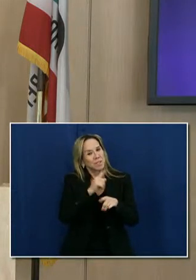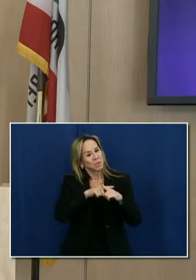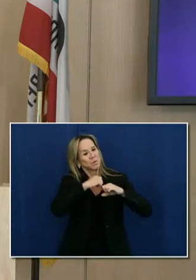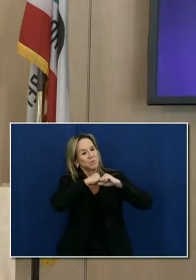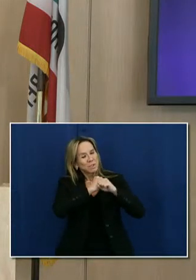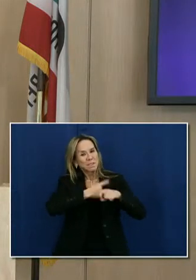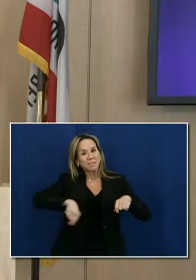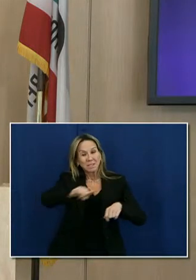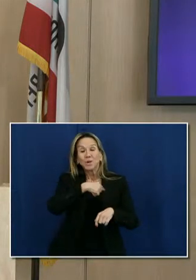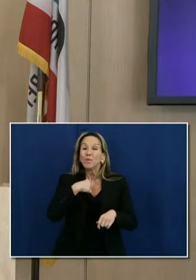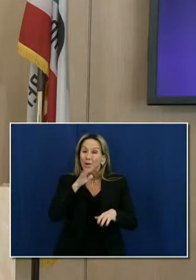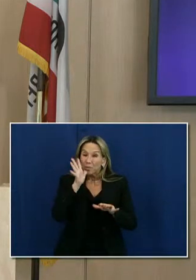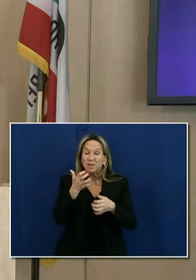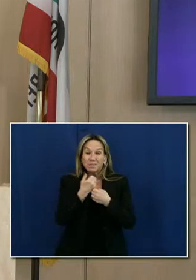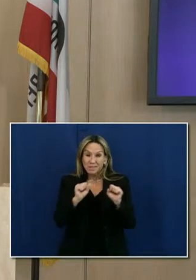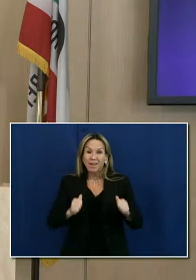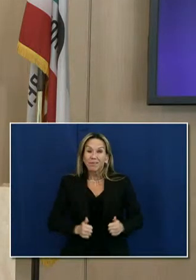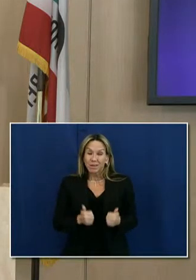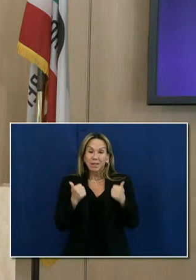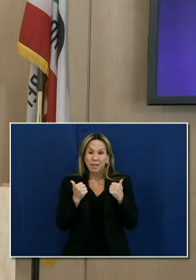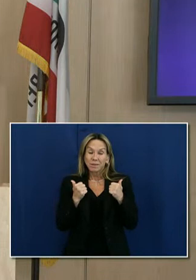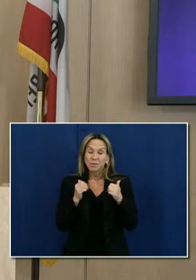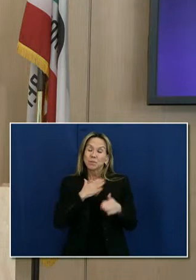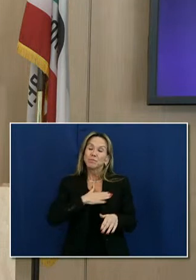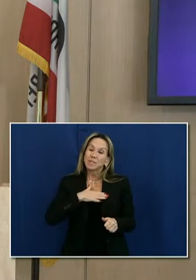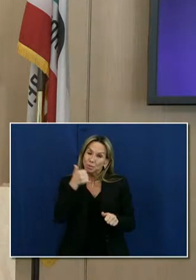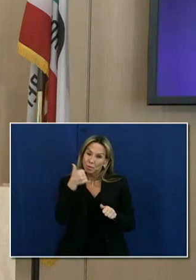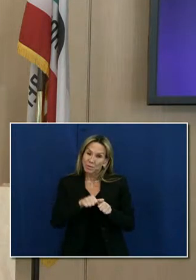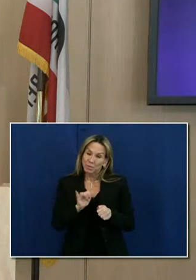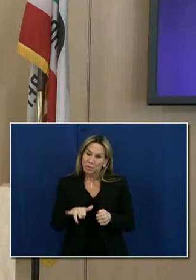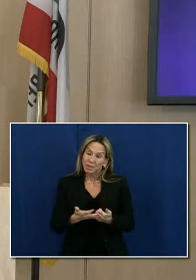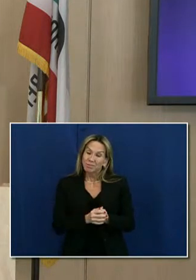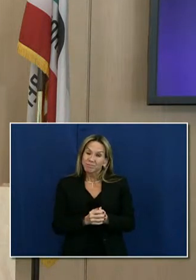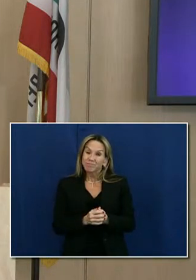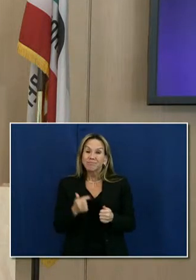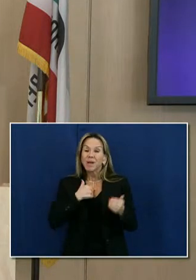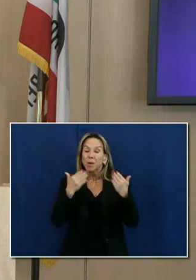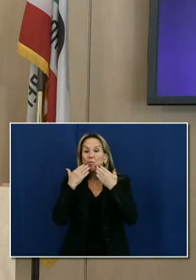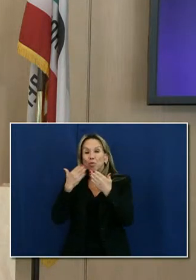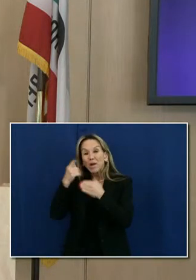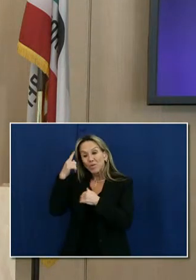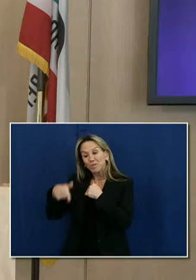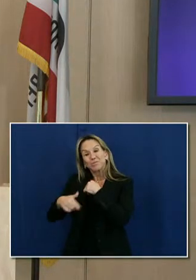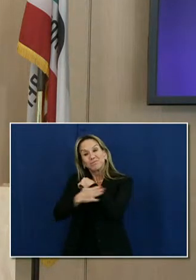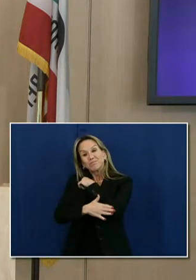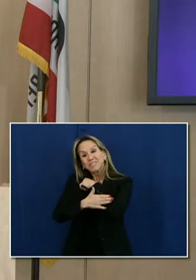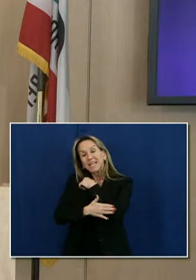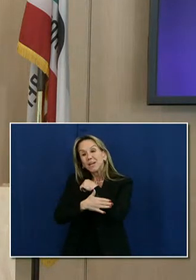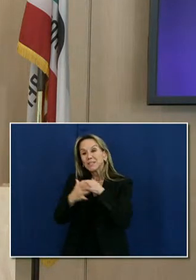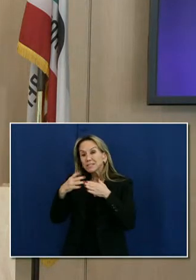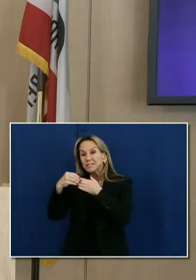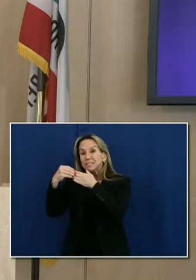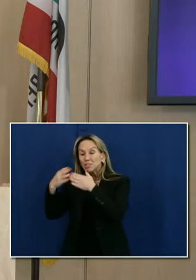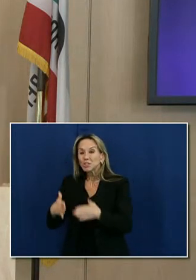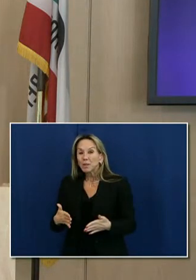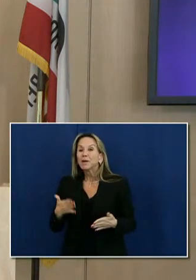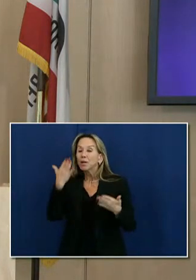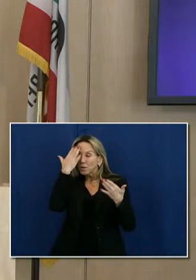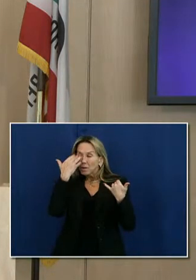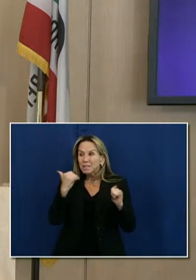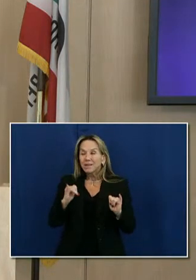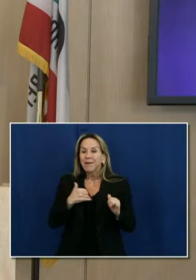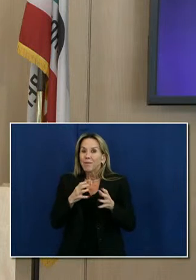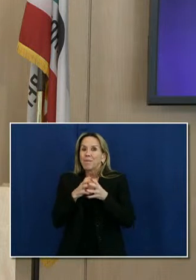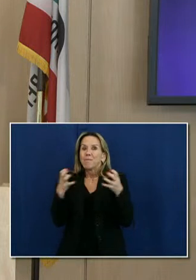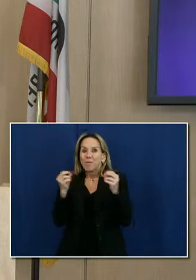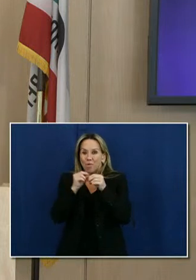we will save lives. So please remember that. I'm grateful for the county's leadership on this. I know we have much more to do,